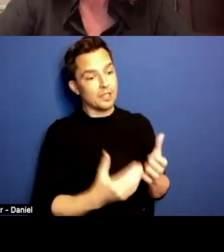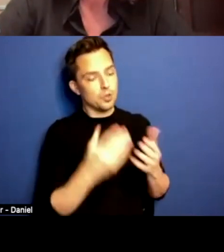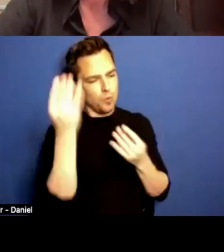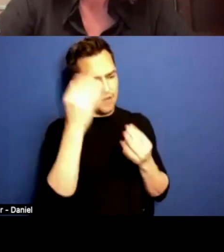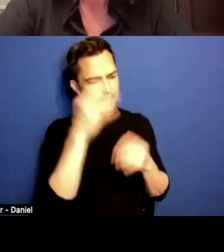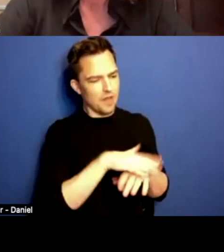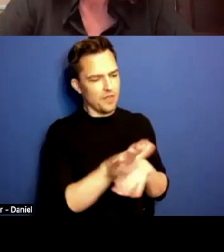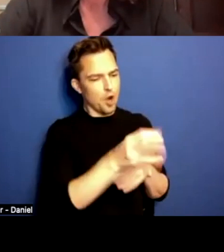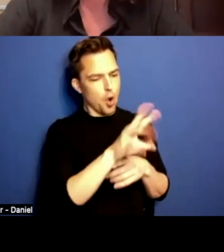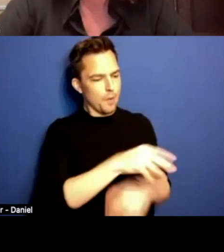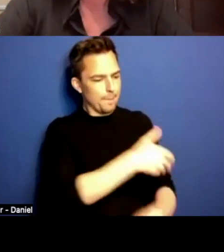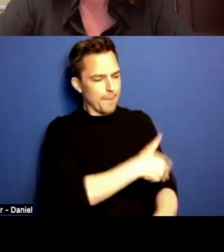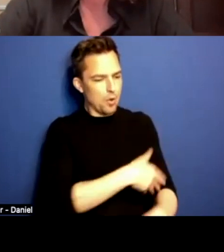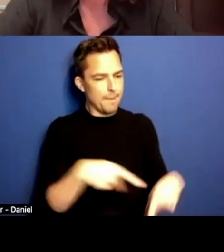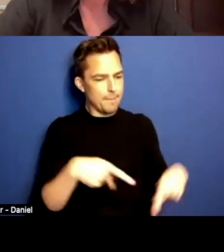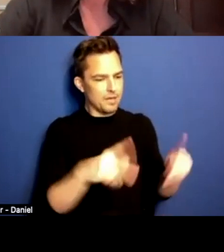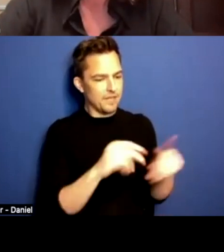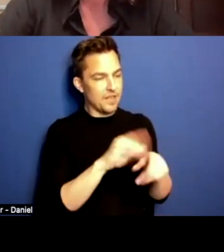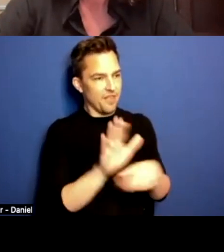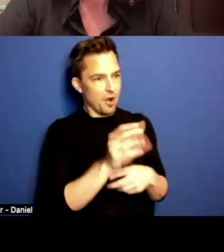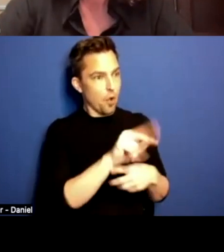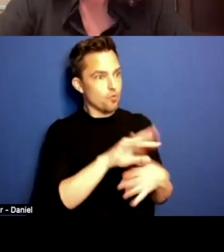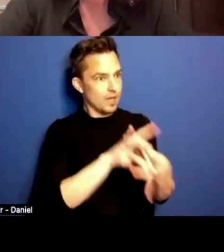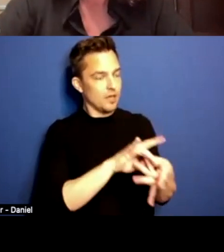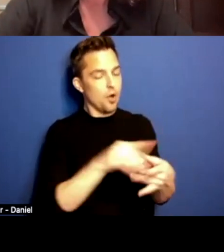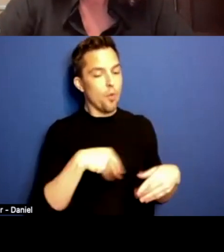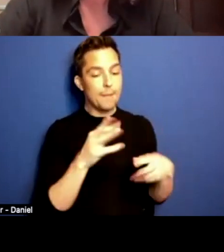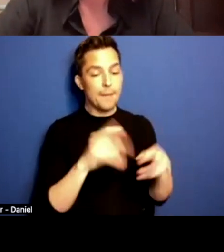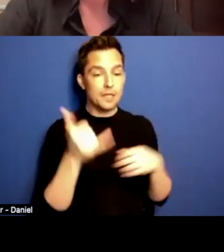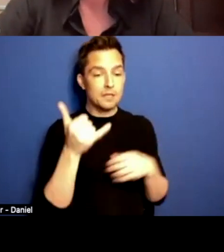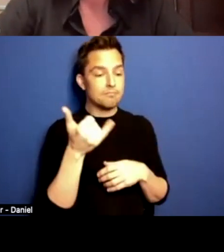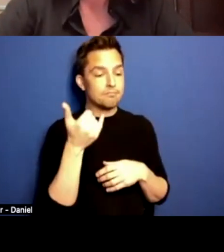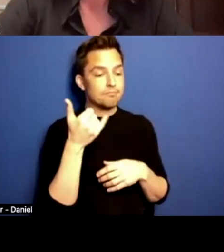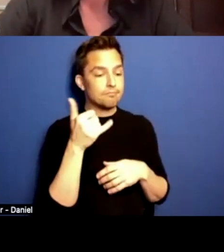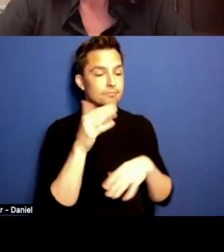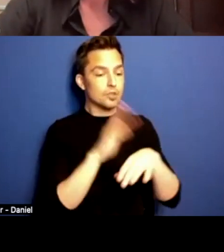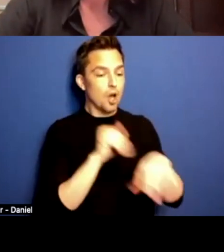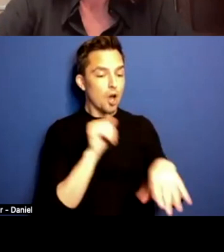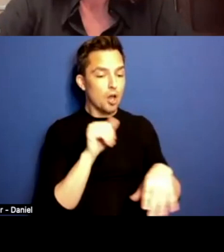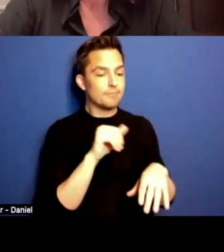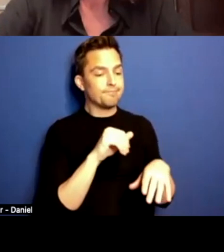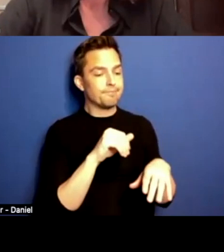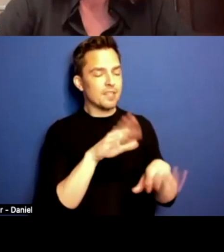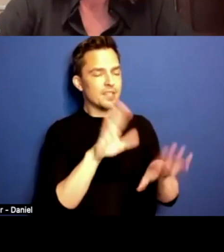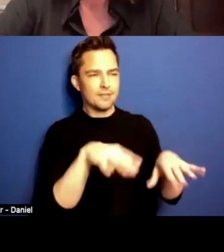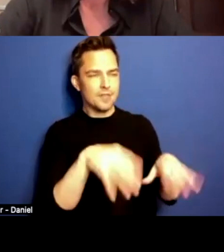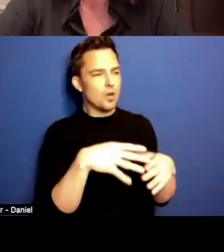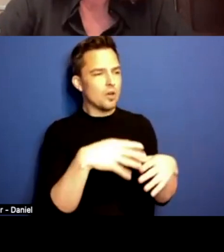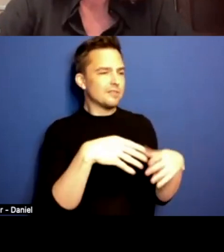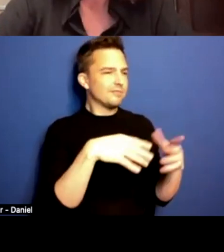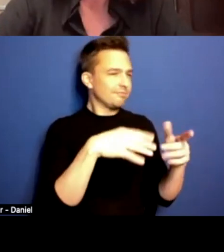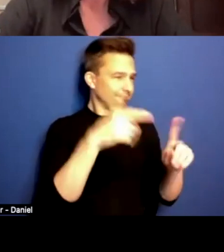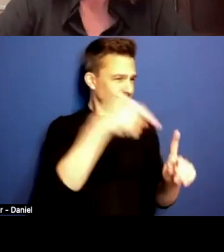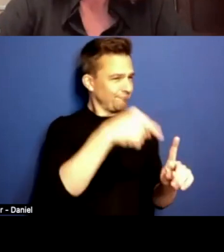and privilege in relationships, where white people can call each other in about bias and white fragility. So it's even